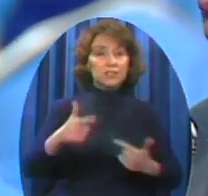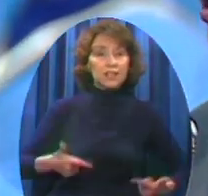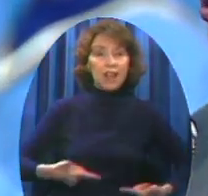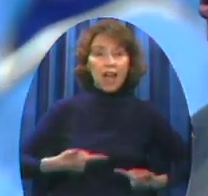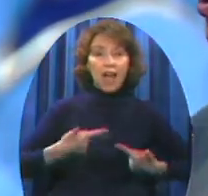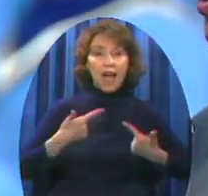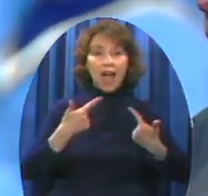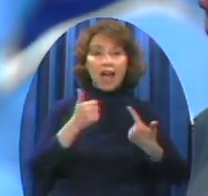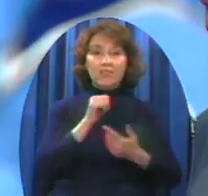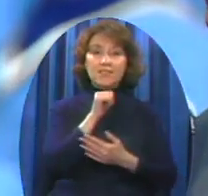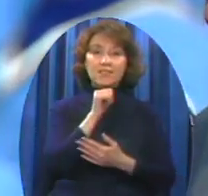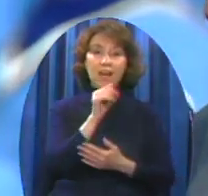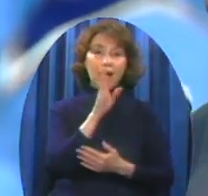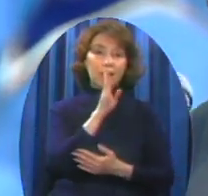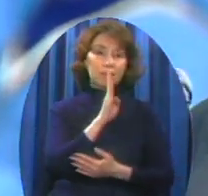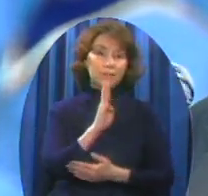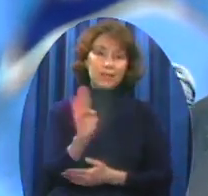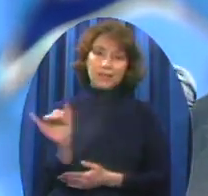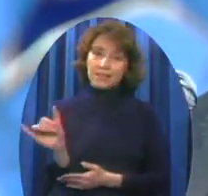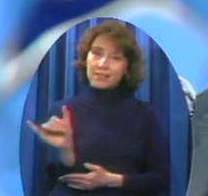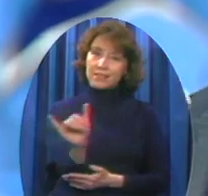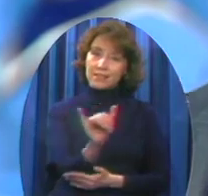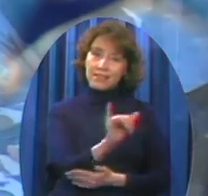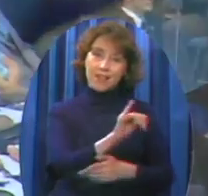the same.